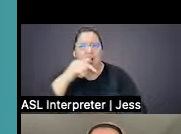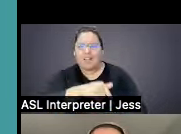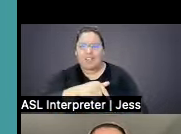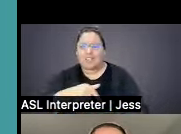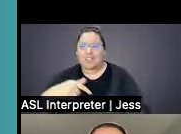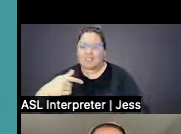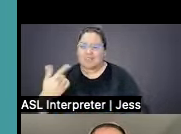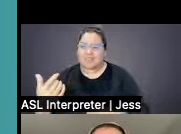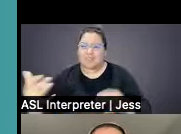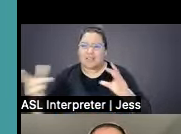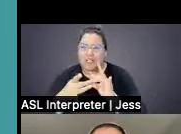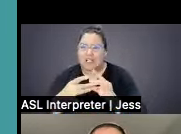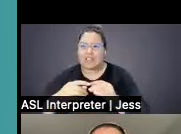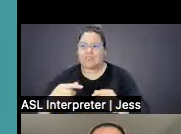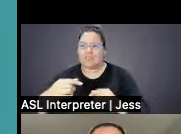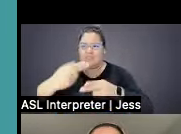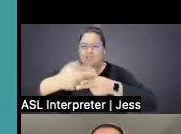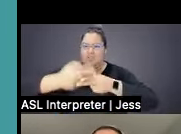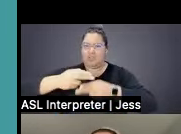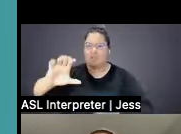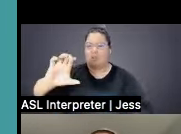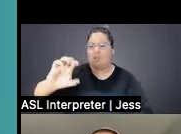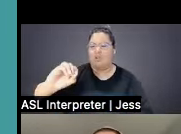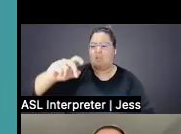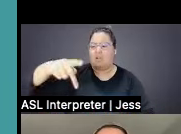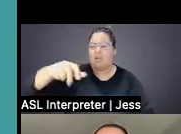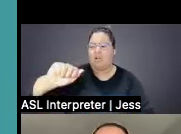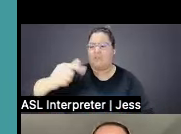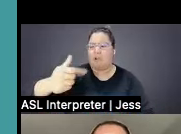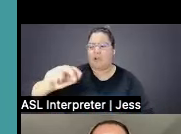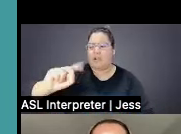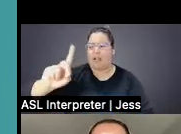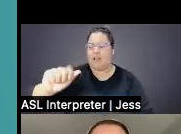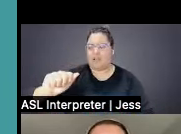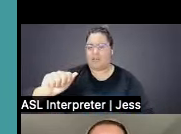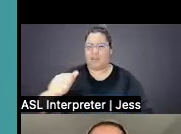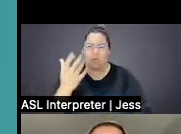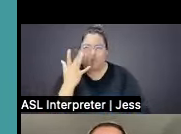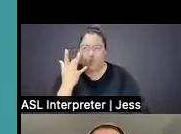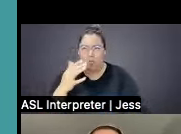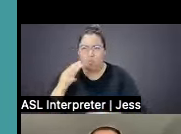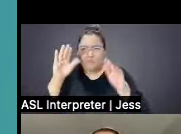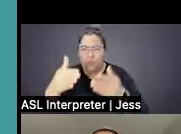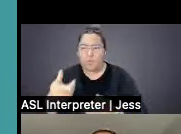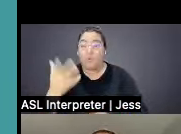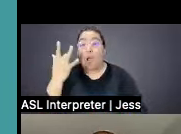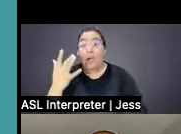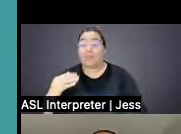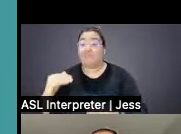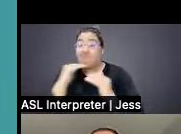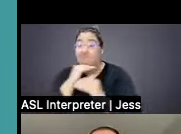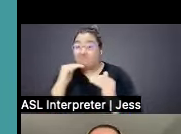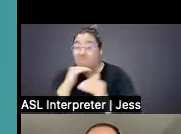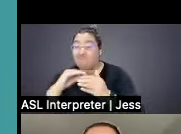for this project. Our shift to focus on Copaganda is because of the ways disinformation spread by